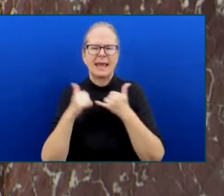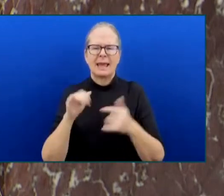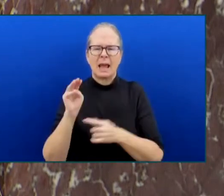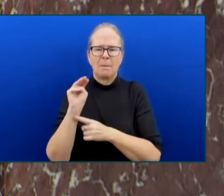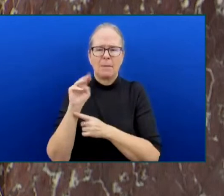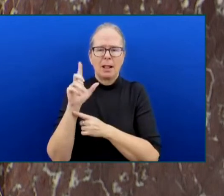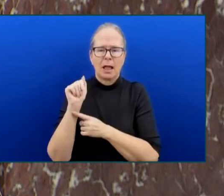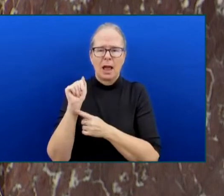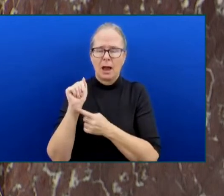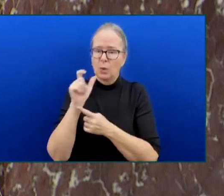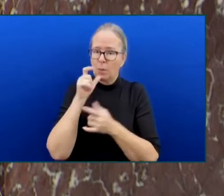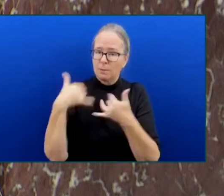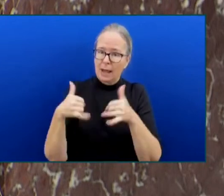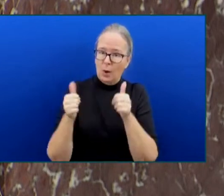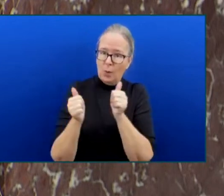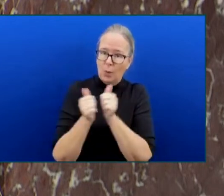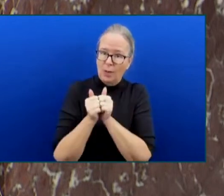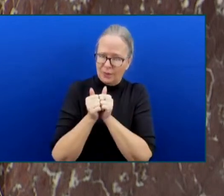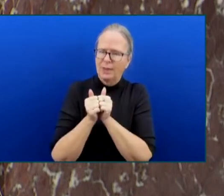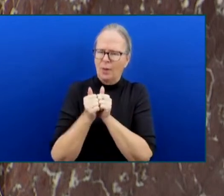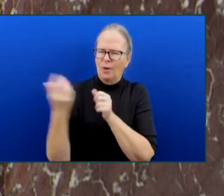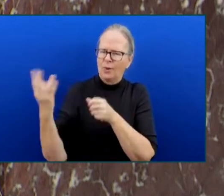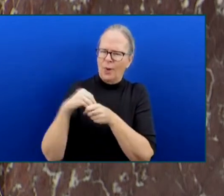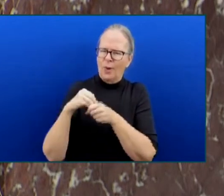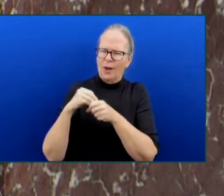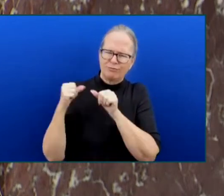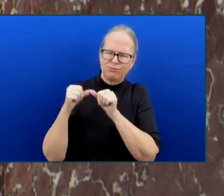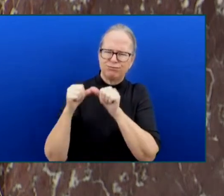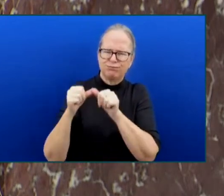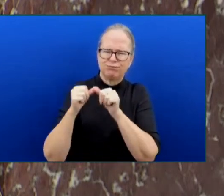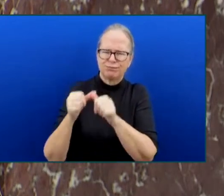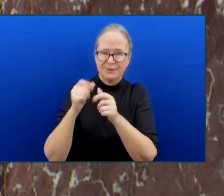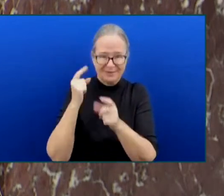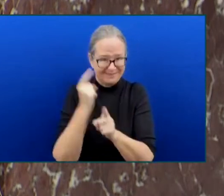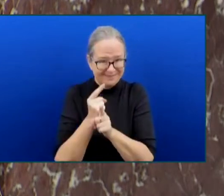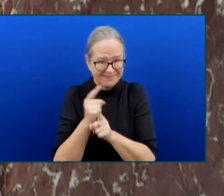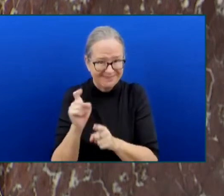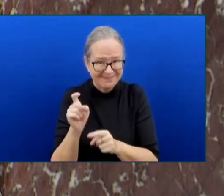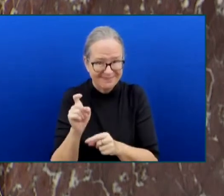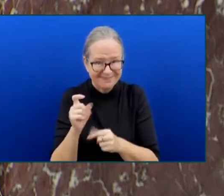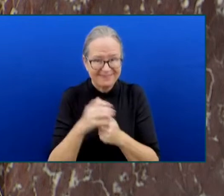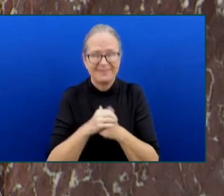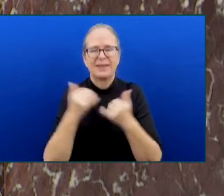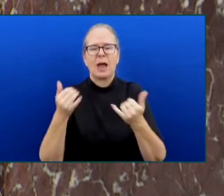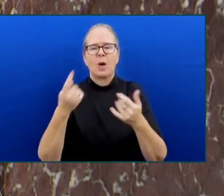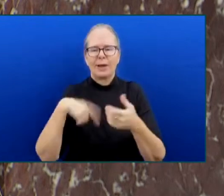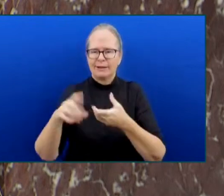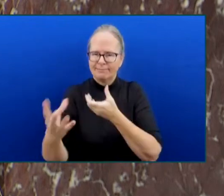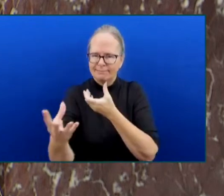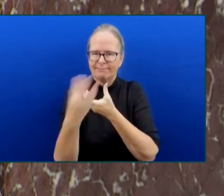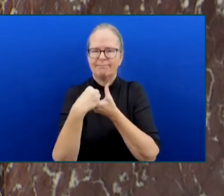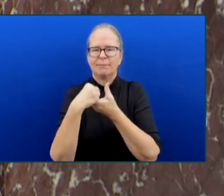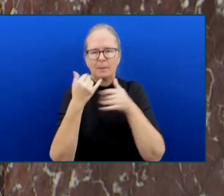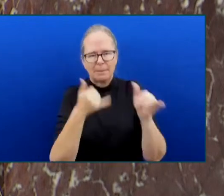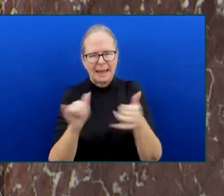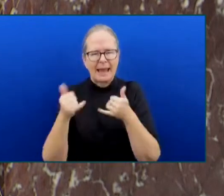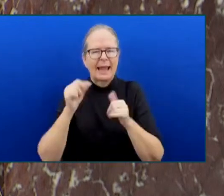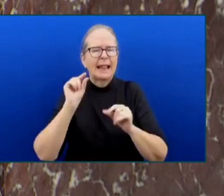British Columbia on this Halloween, let's all embrace play and embark on the joyful adventure together that